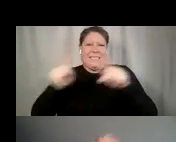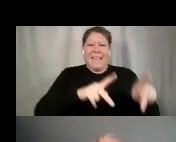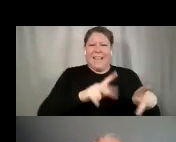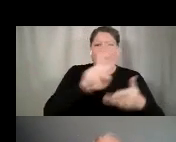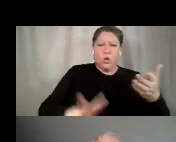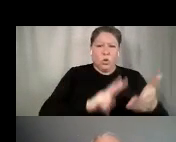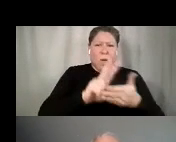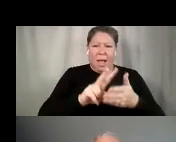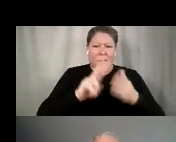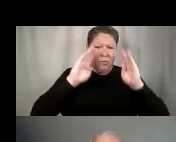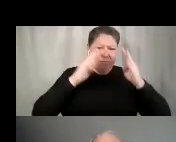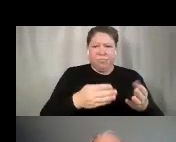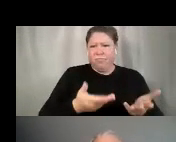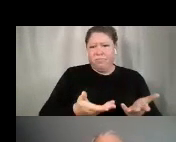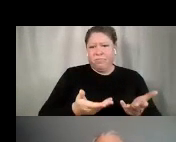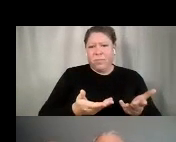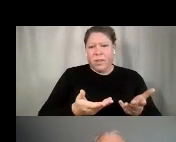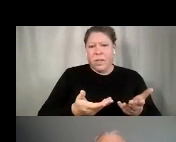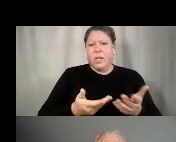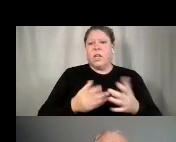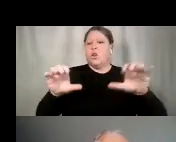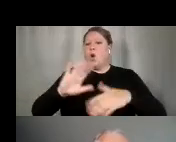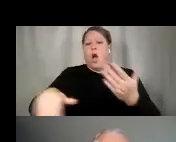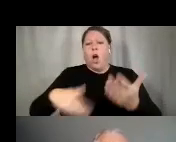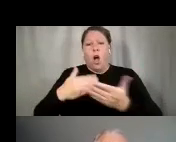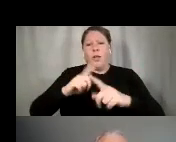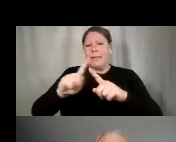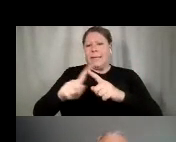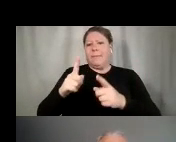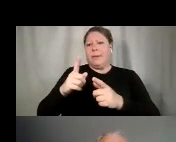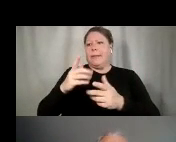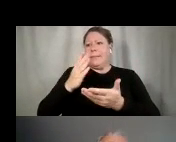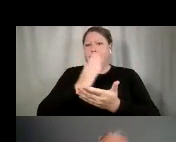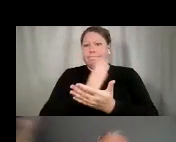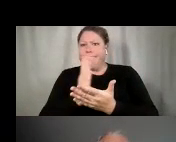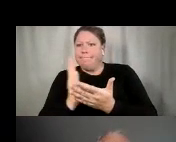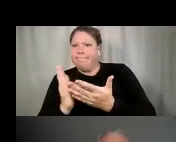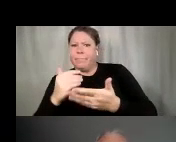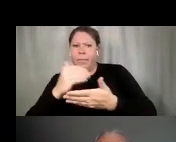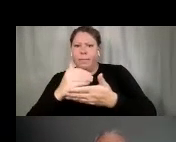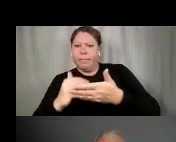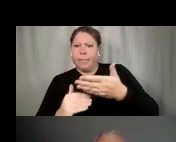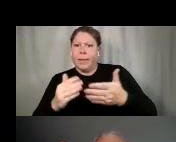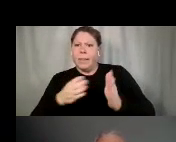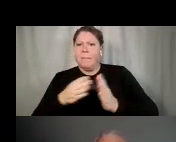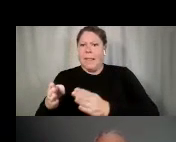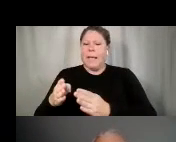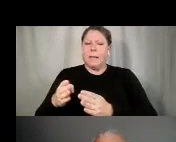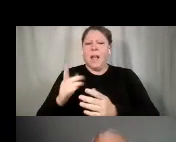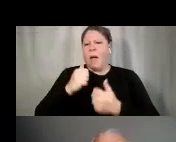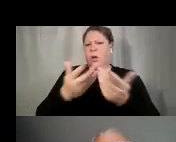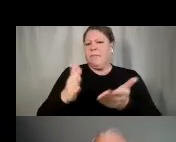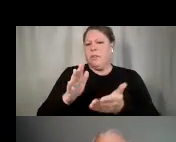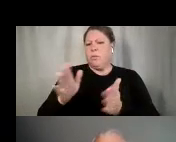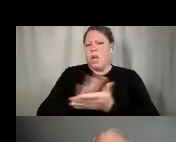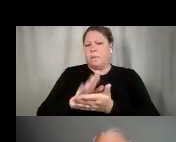is to do all the parts of the planning. And so I'll give you a planning document, and then we'll work through that. Now, the two things I'm going